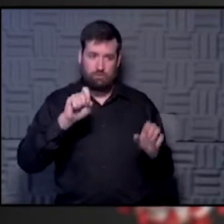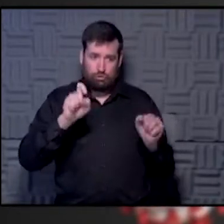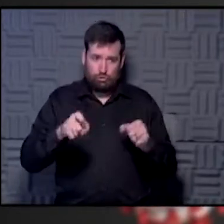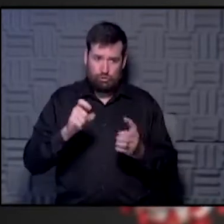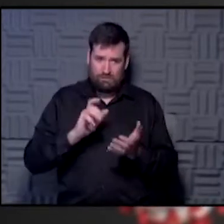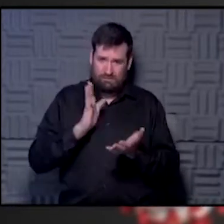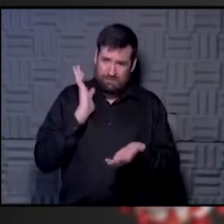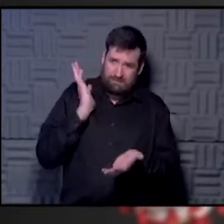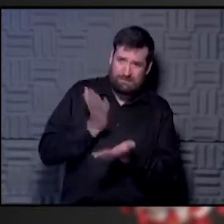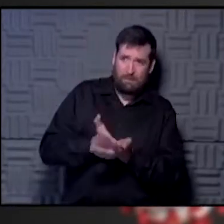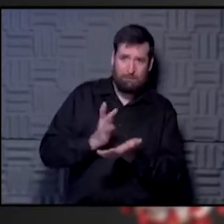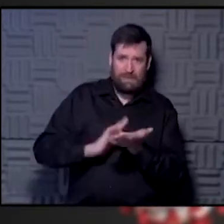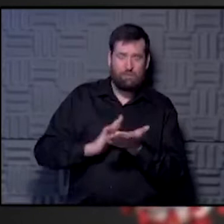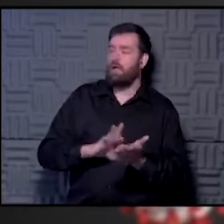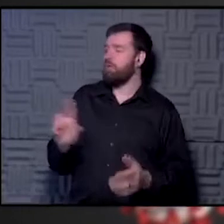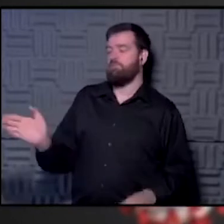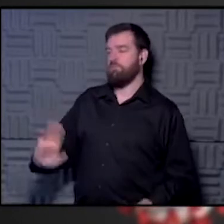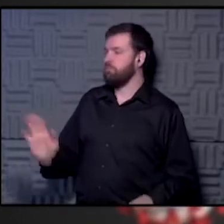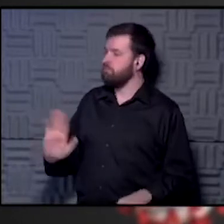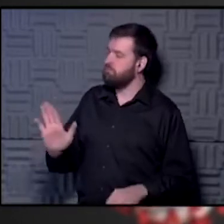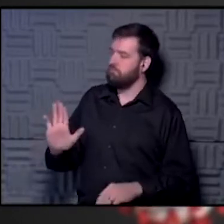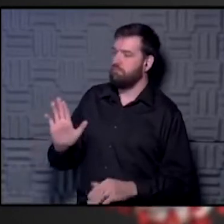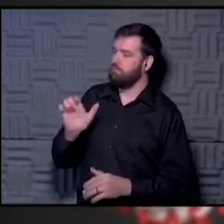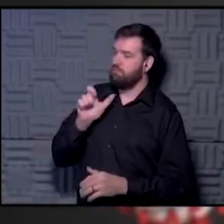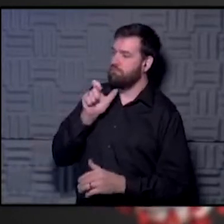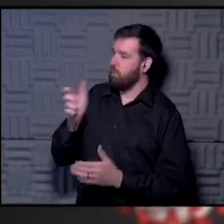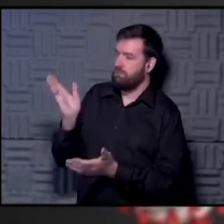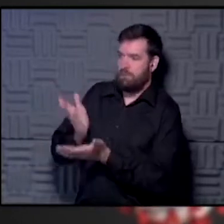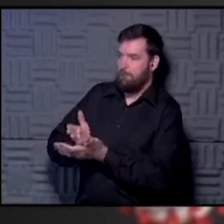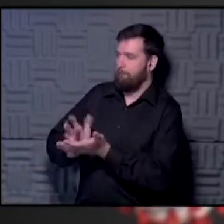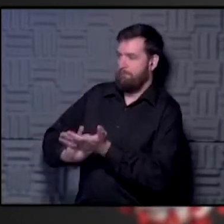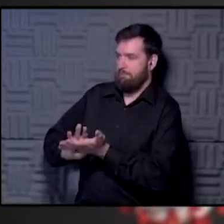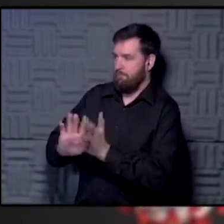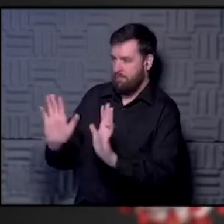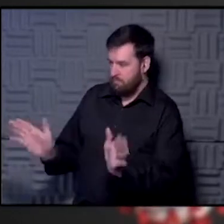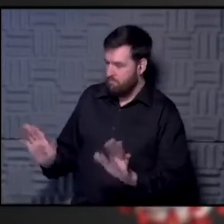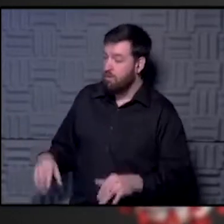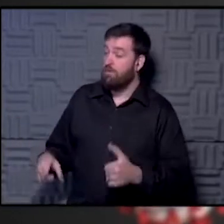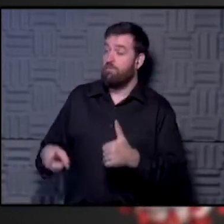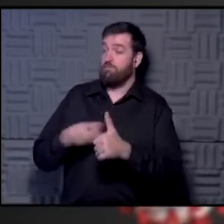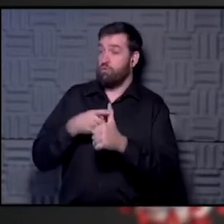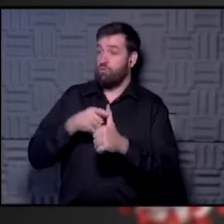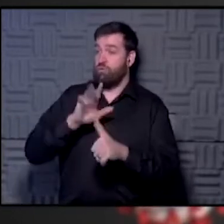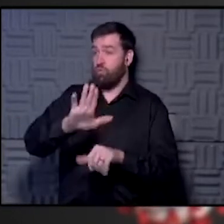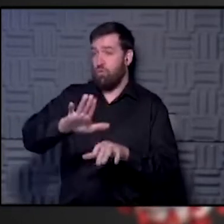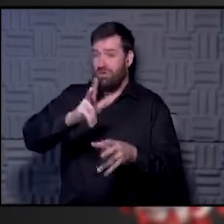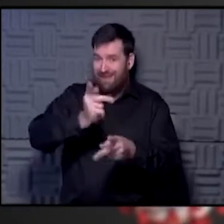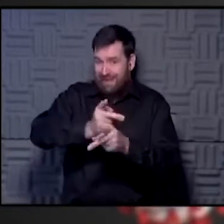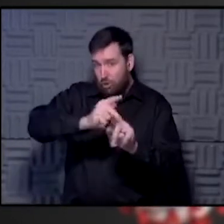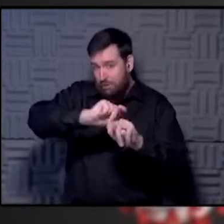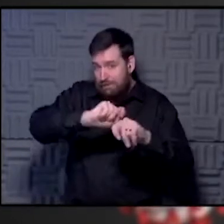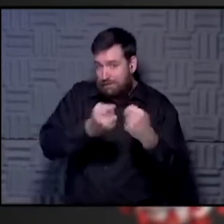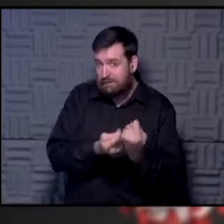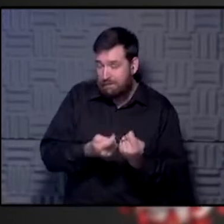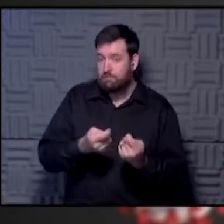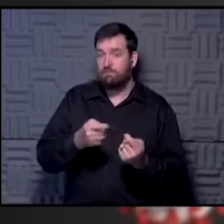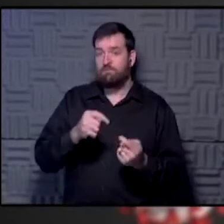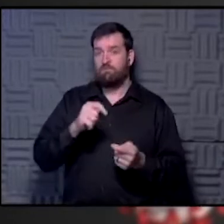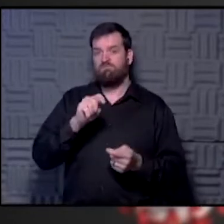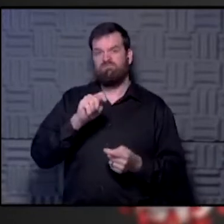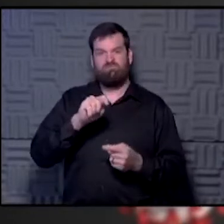COVID-19? Yeah, absolutely not. I think you need to, first of all, discuss with your care team, especially the physician